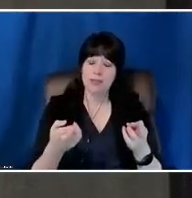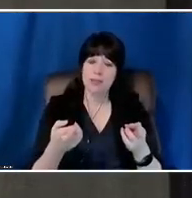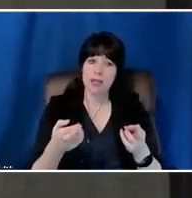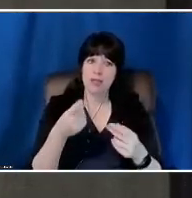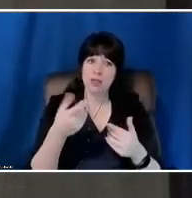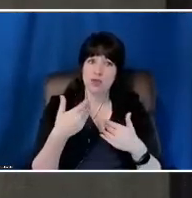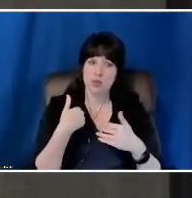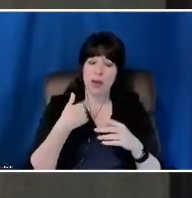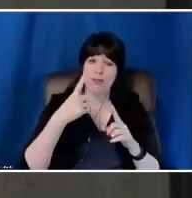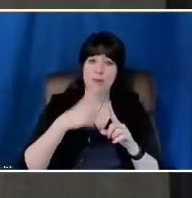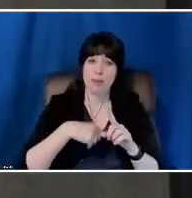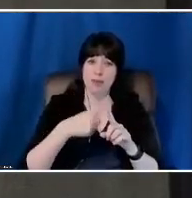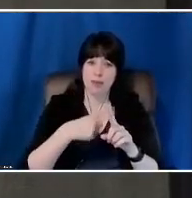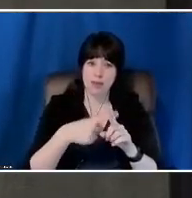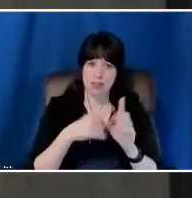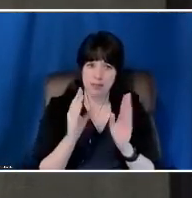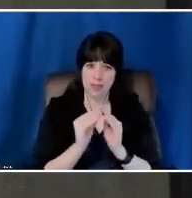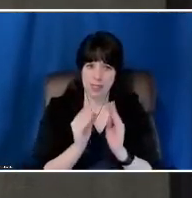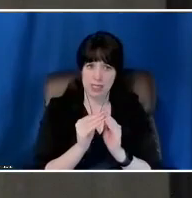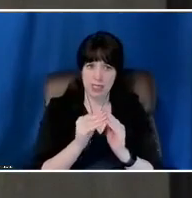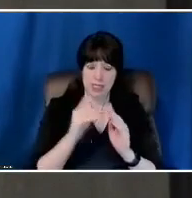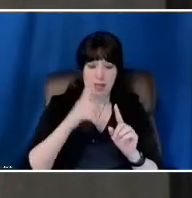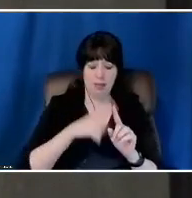monthly meetings and make the meeting length